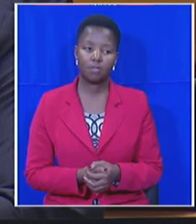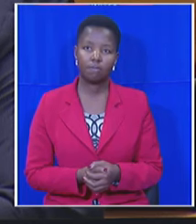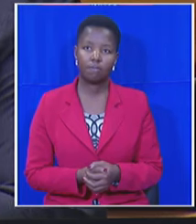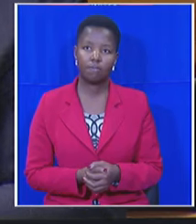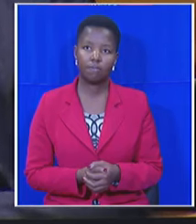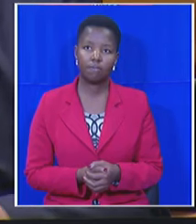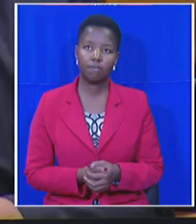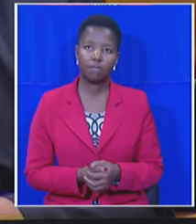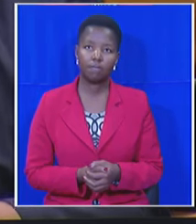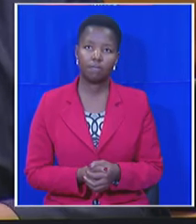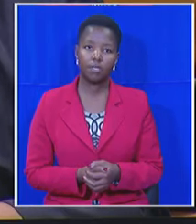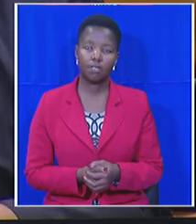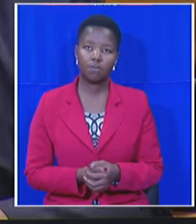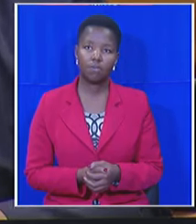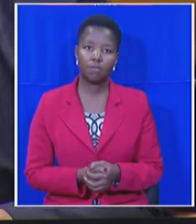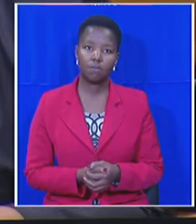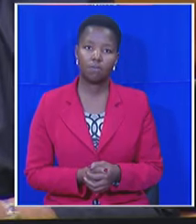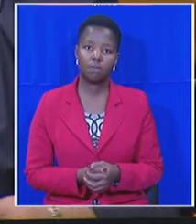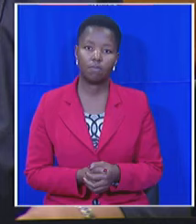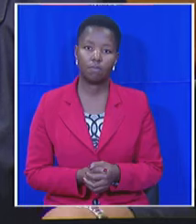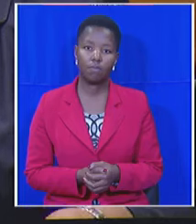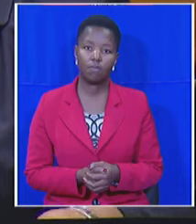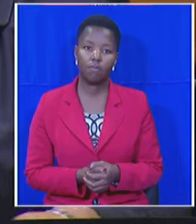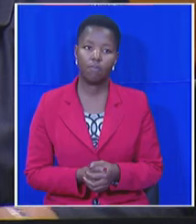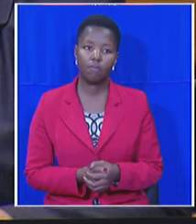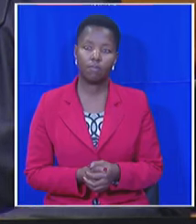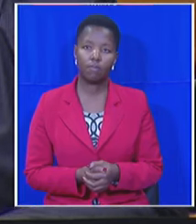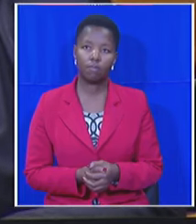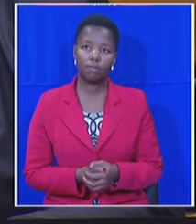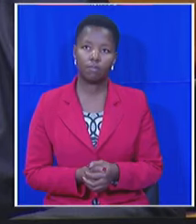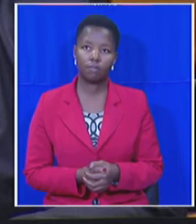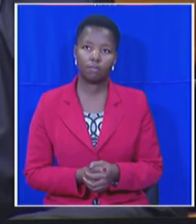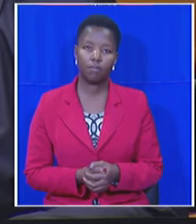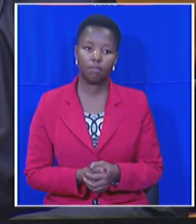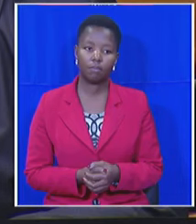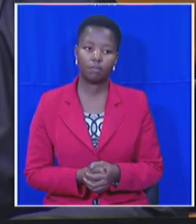The vote on human settlement has been agreed to. I now put